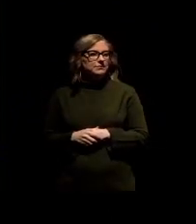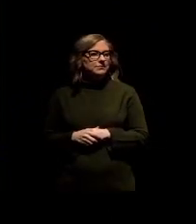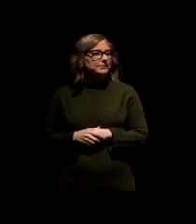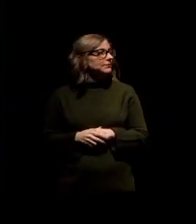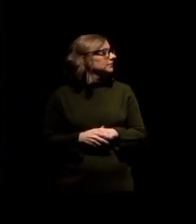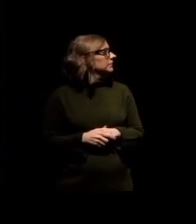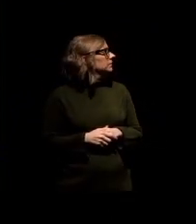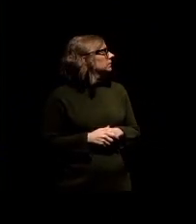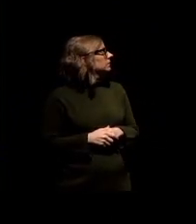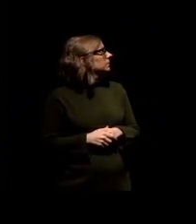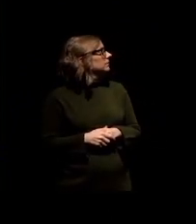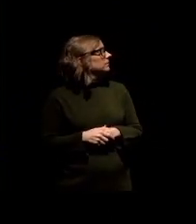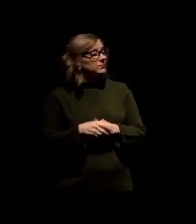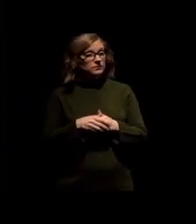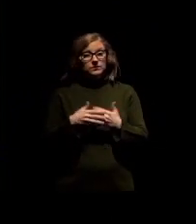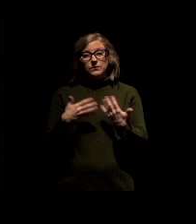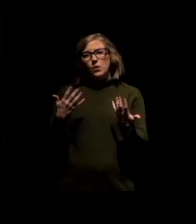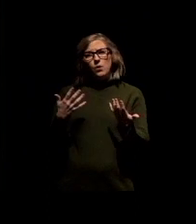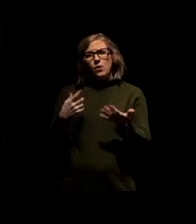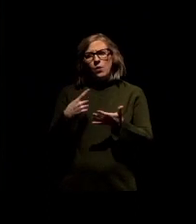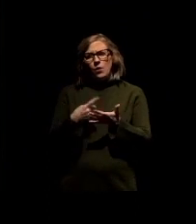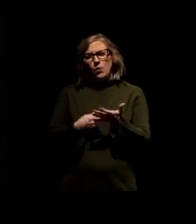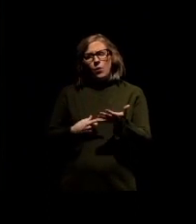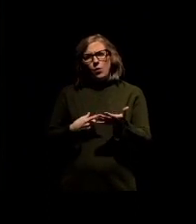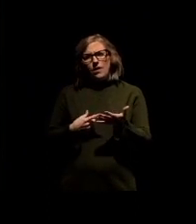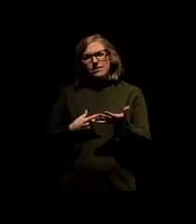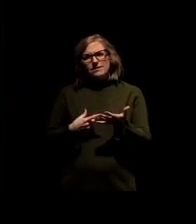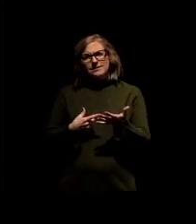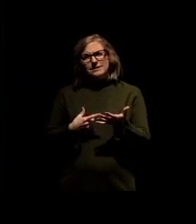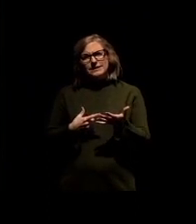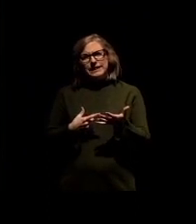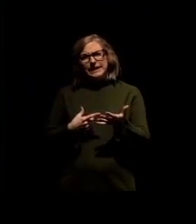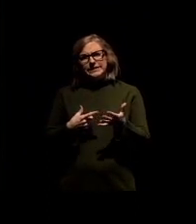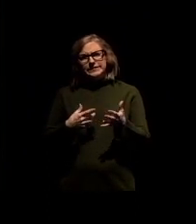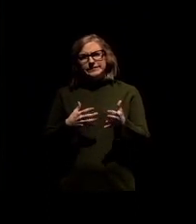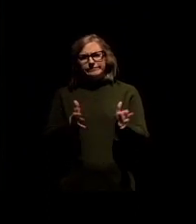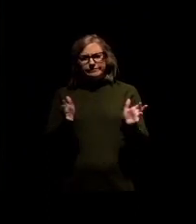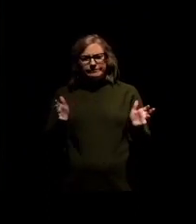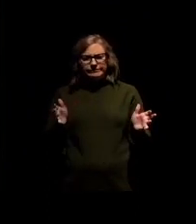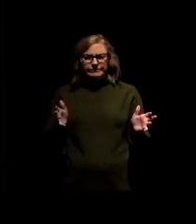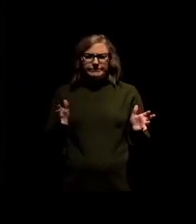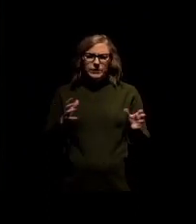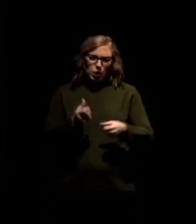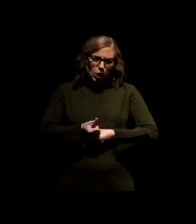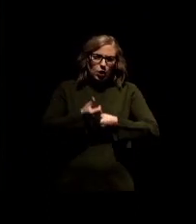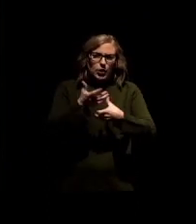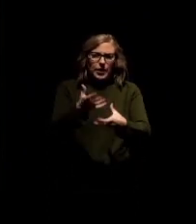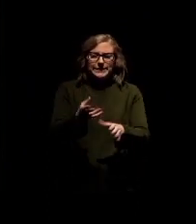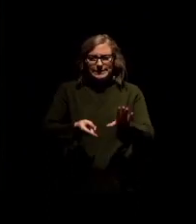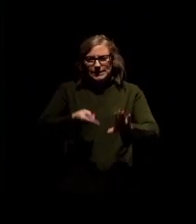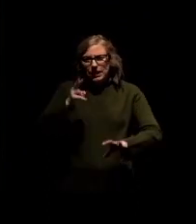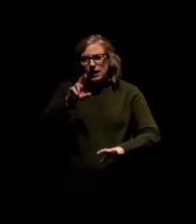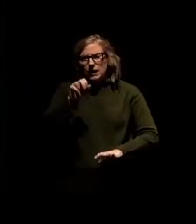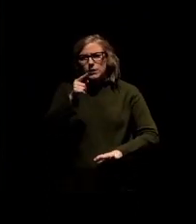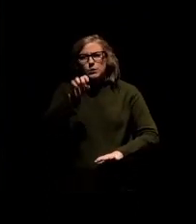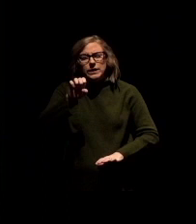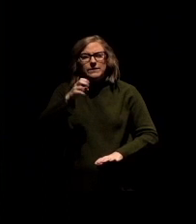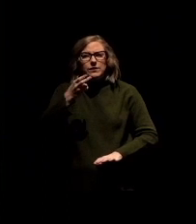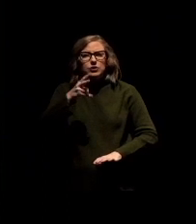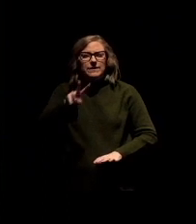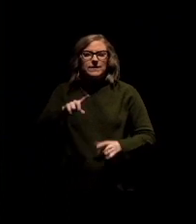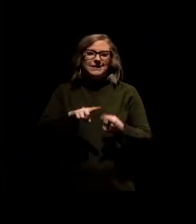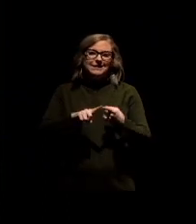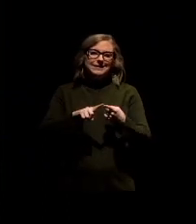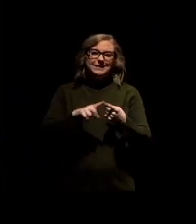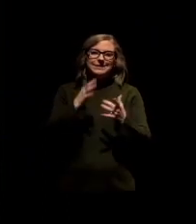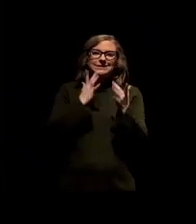So some of the things that contribute to higher rates of HIV infection include things like the lack of access to care,